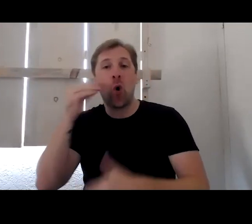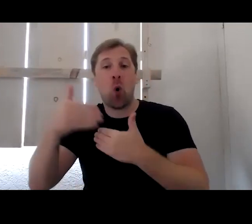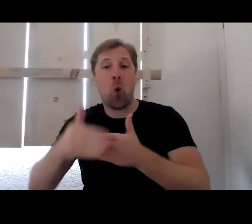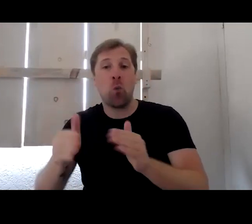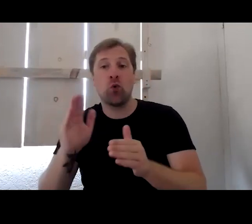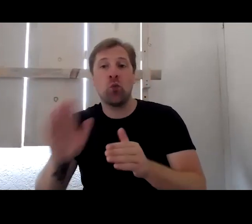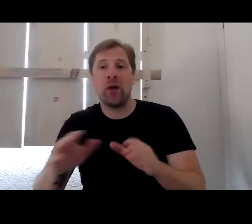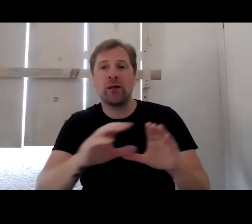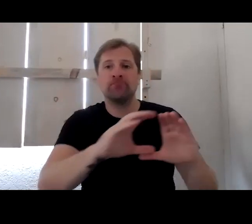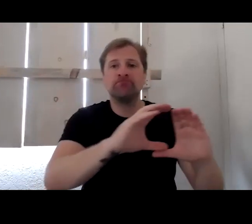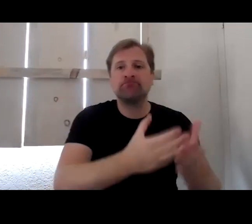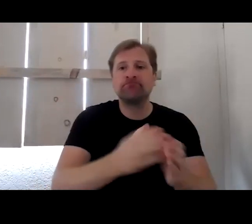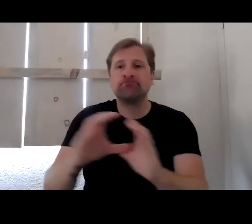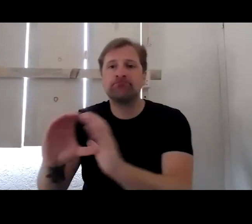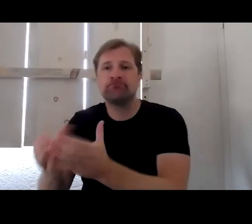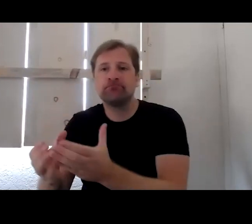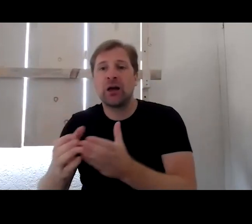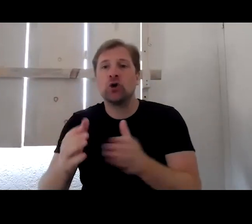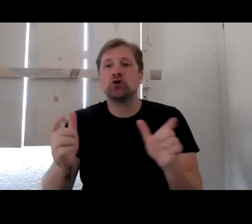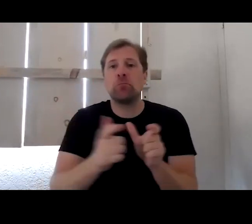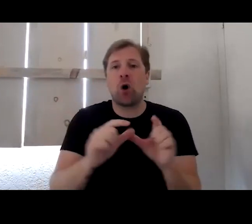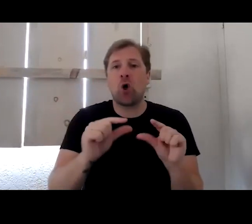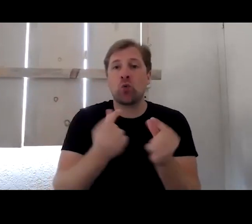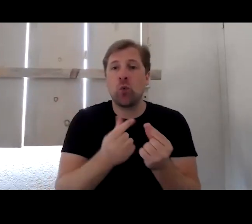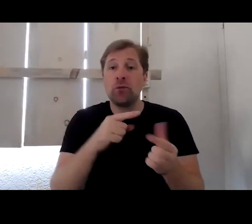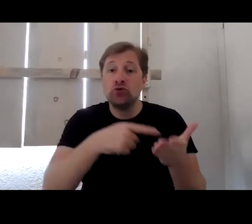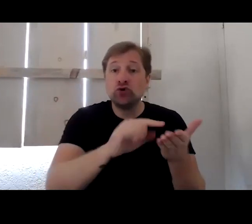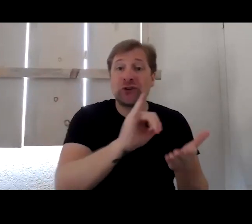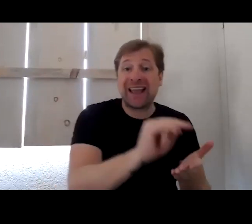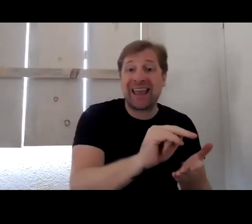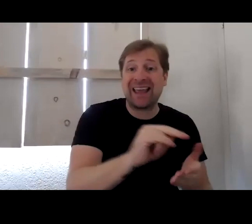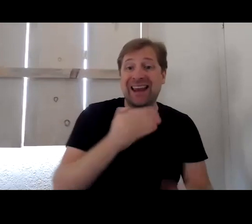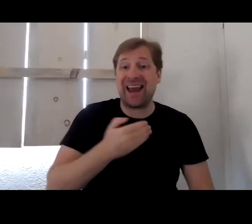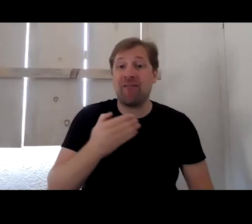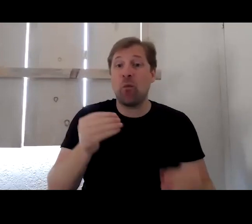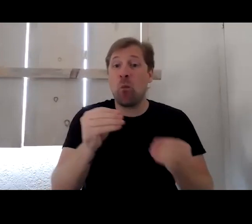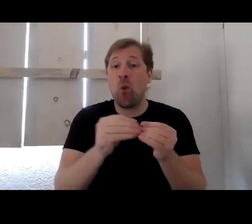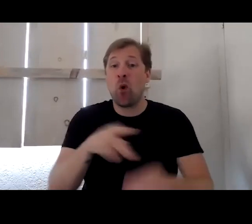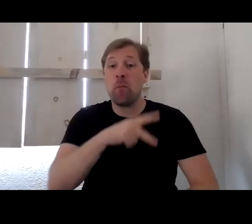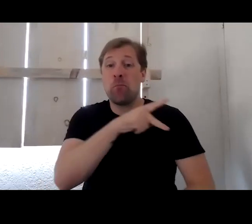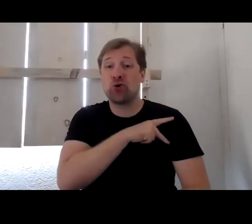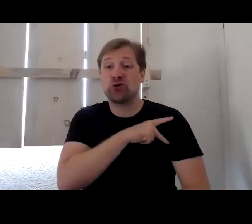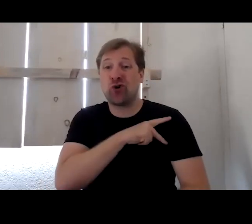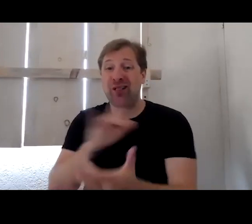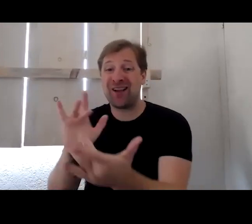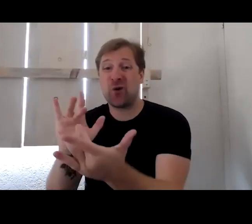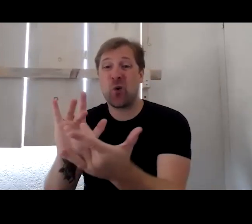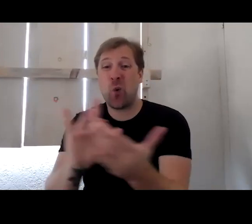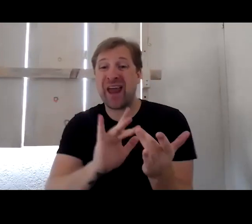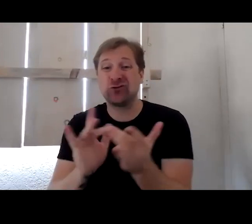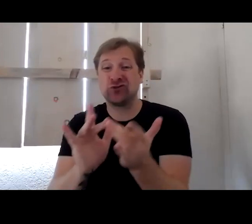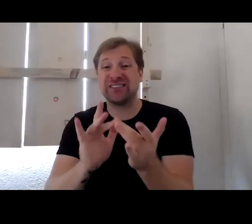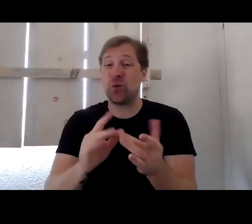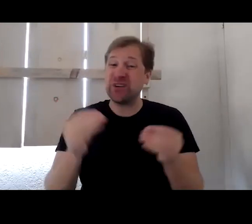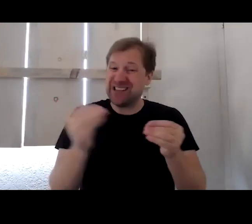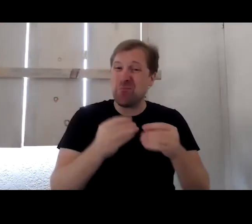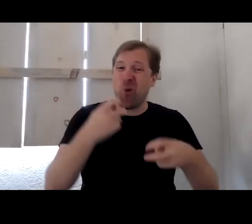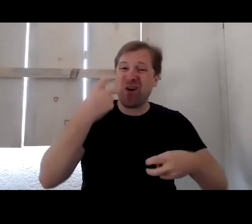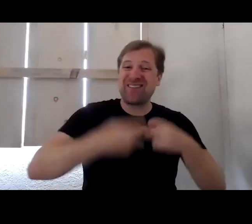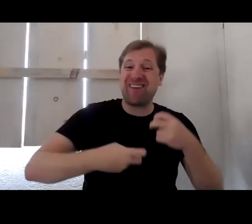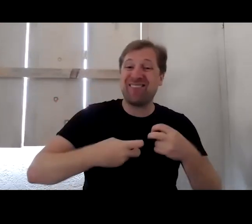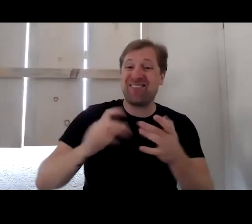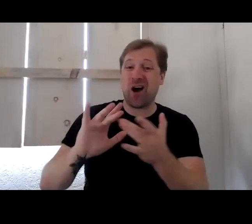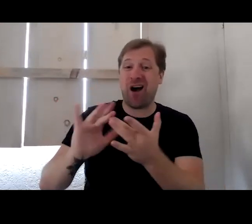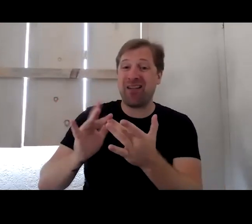to check in and establish personal connections, which is harder online than during normal times at school. So this isn't meant to just be another